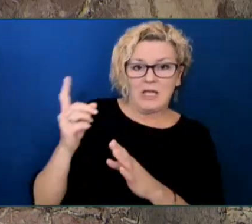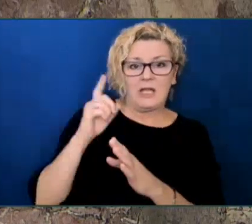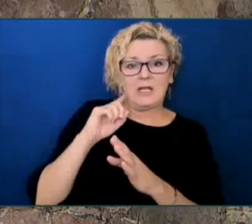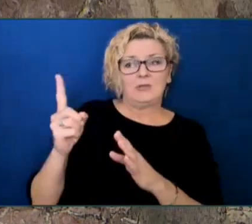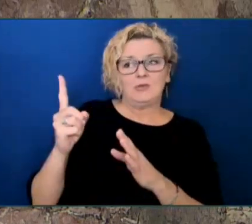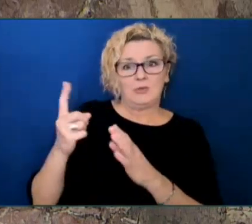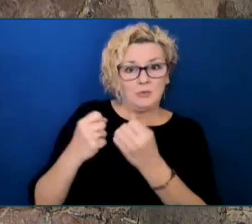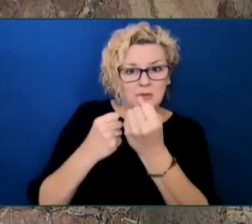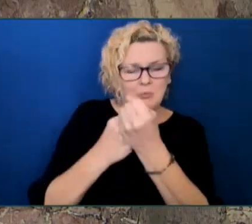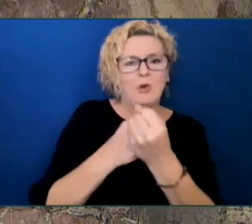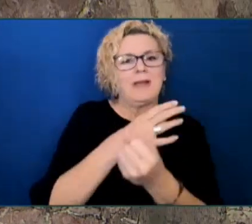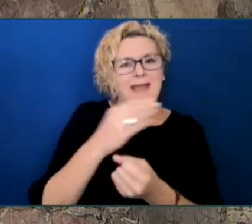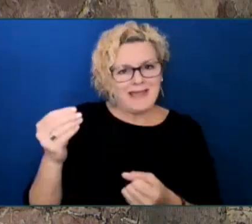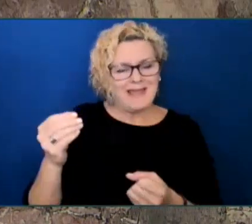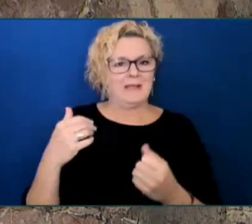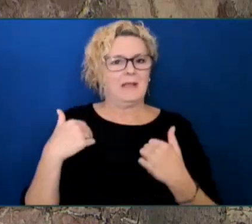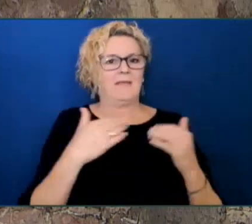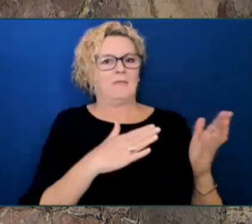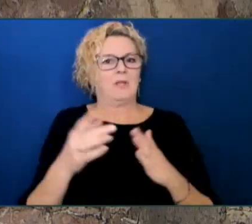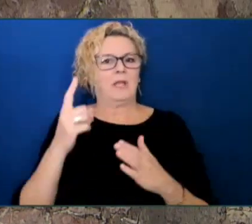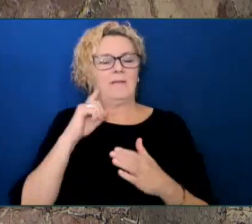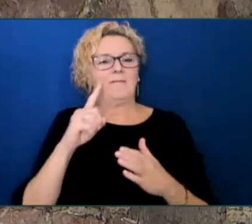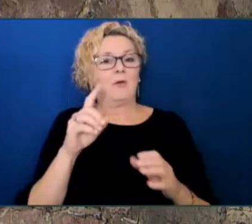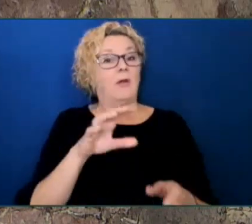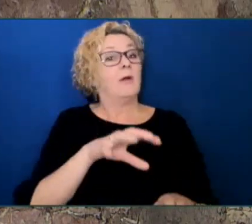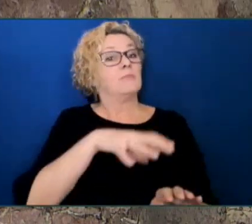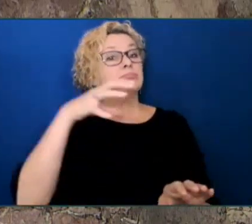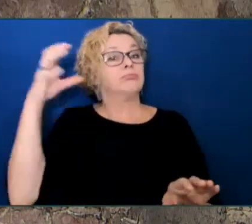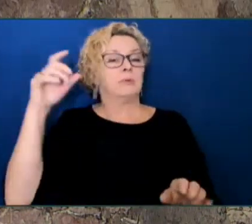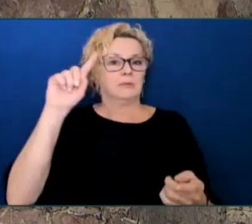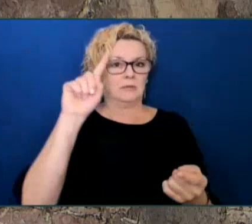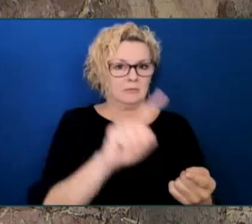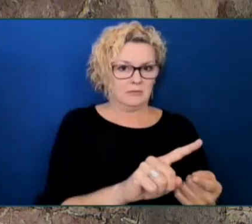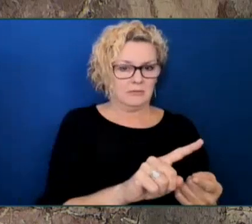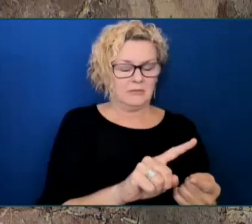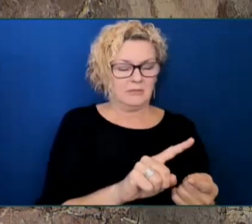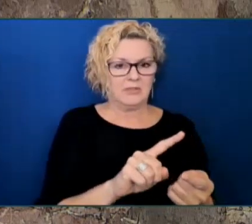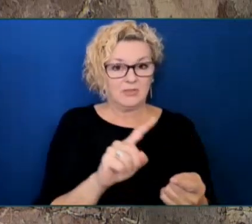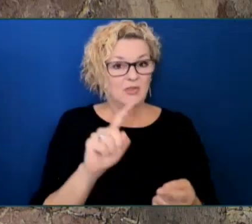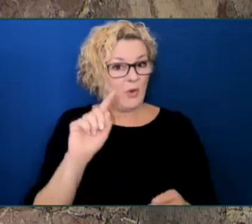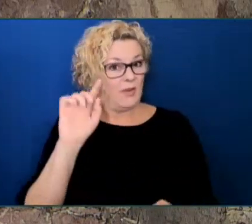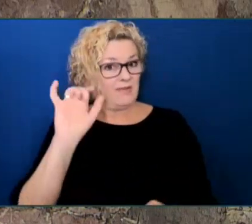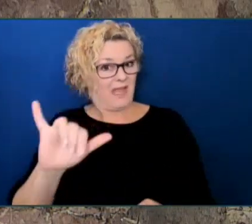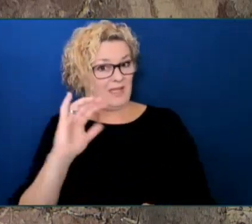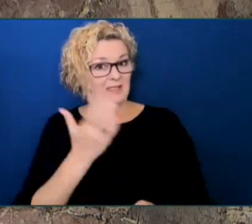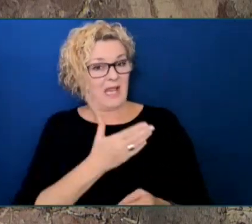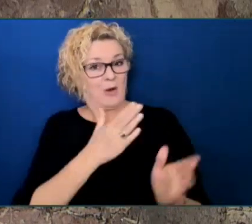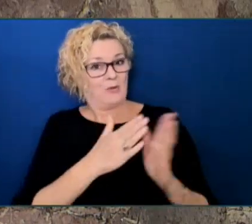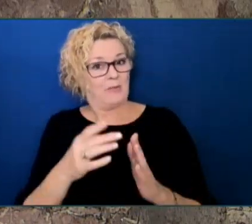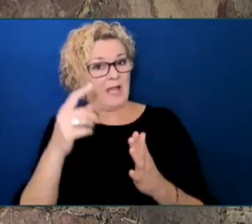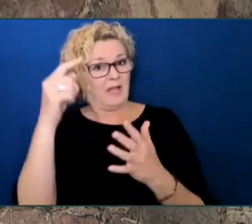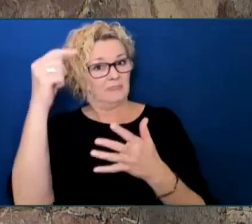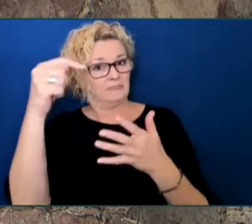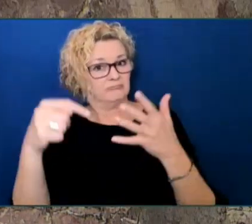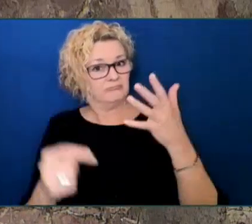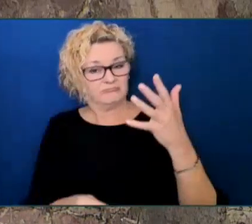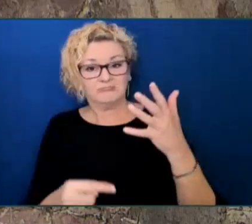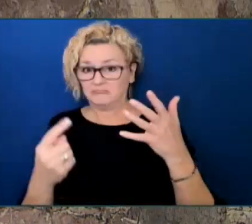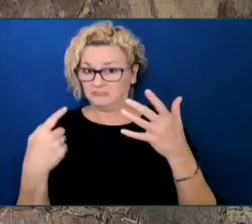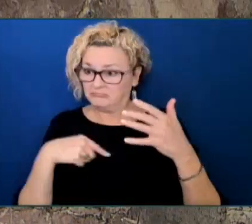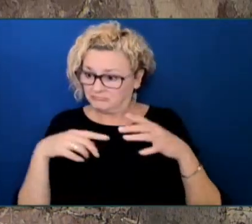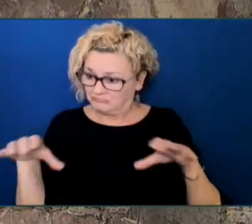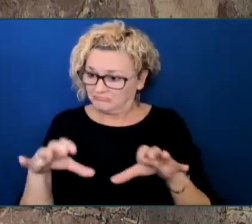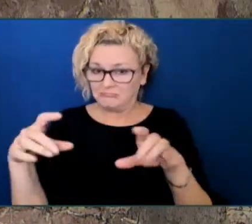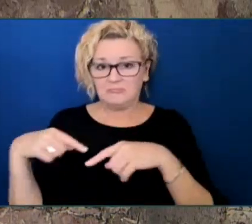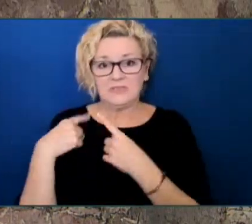And contrary to what the member claims, that's exactly what our plan has done since 2017. It's